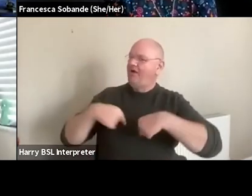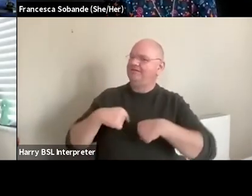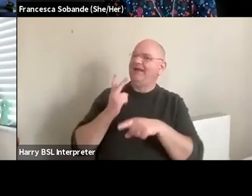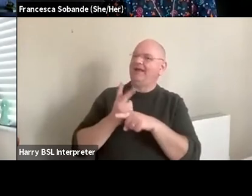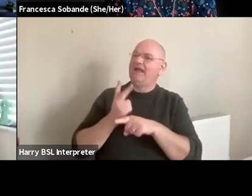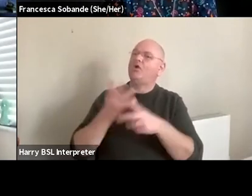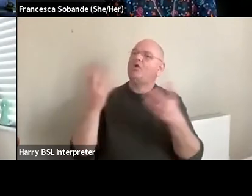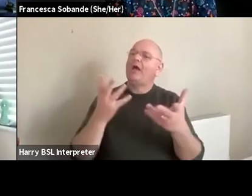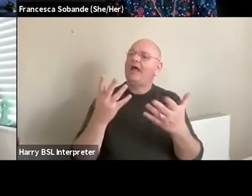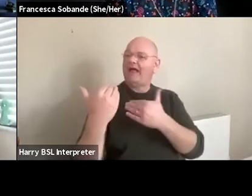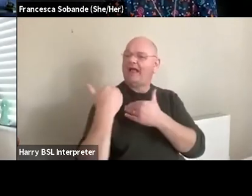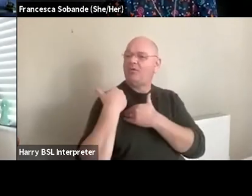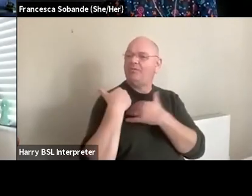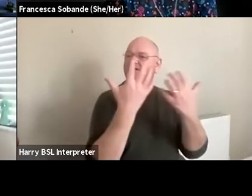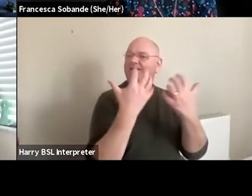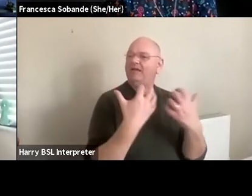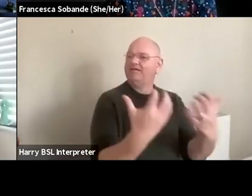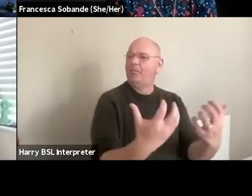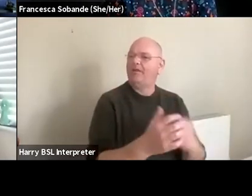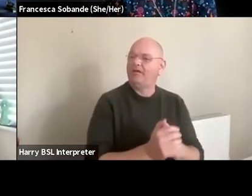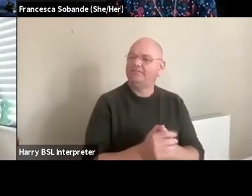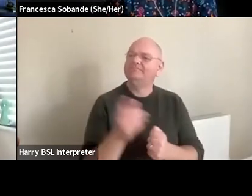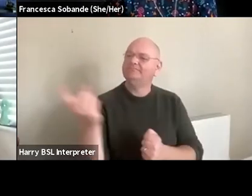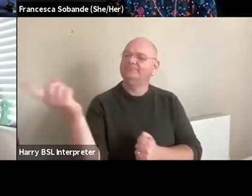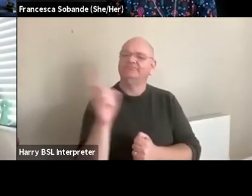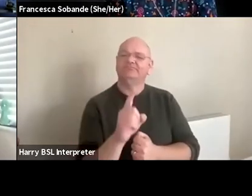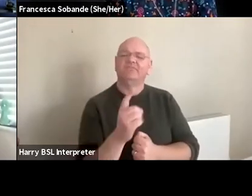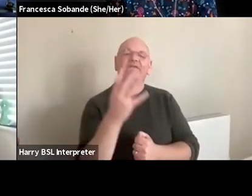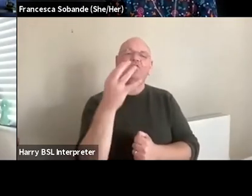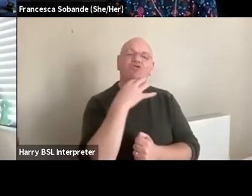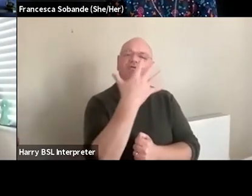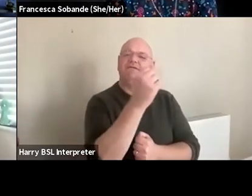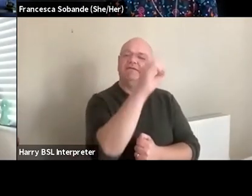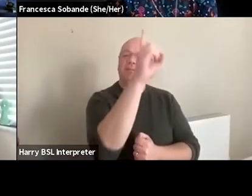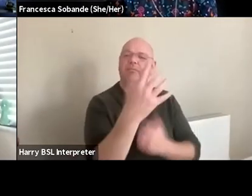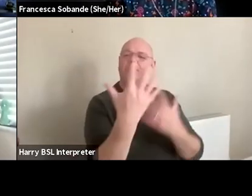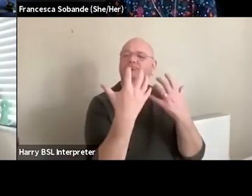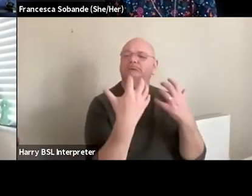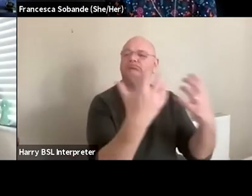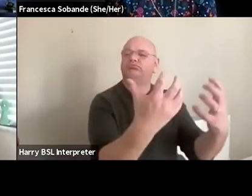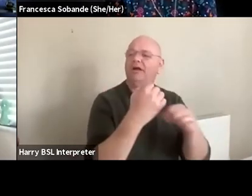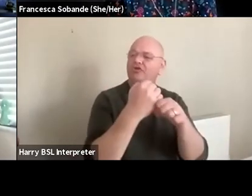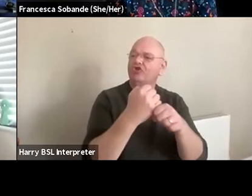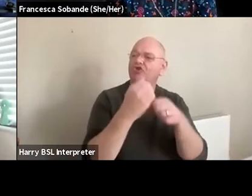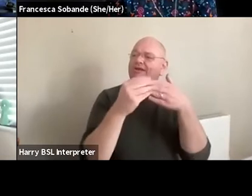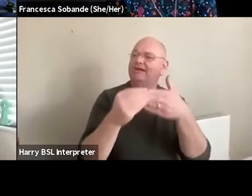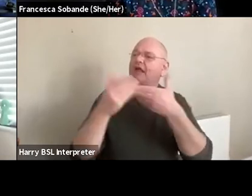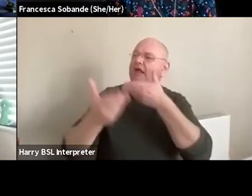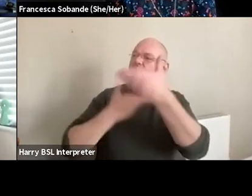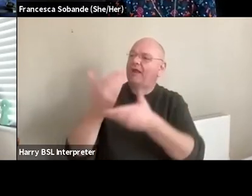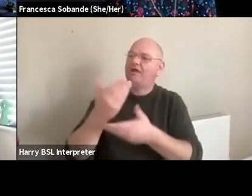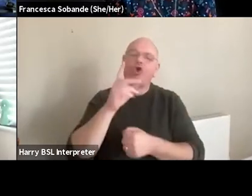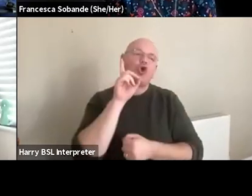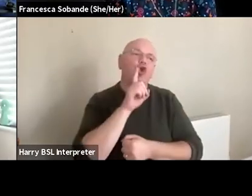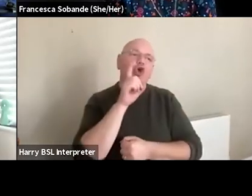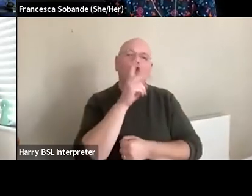assembly? And he turns up in front of 450 people. A church leader explains the situation. A 12-year-old girl